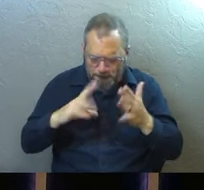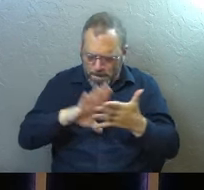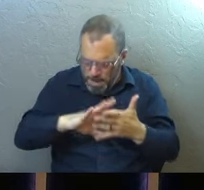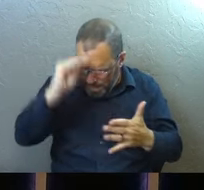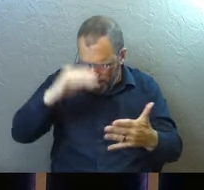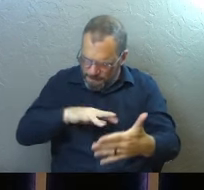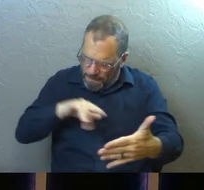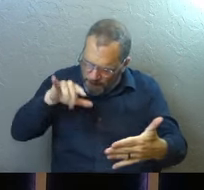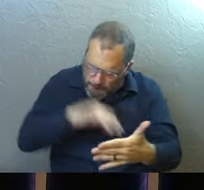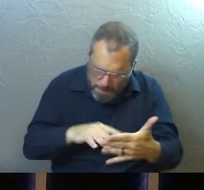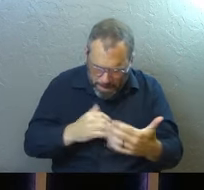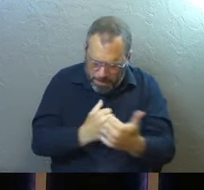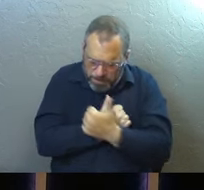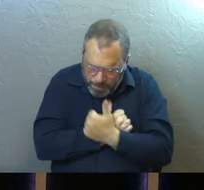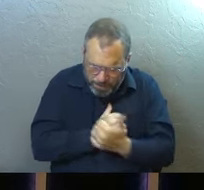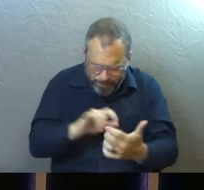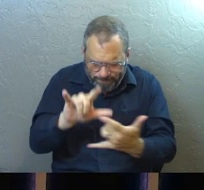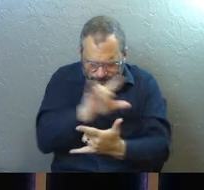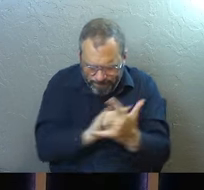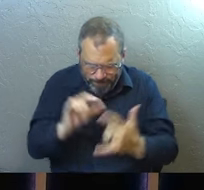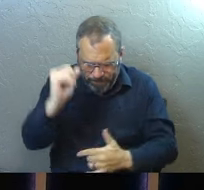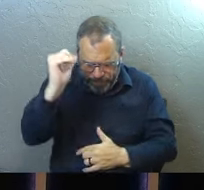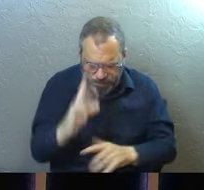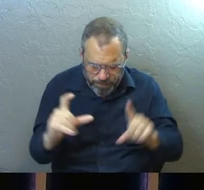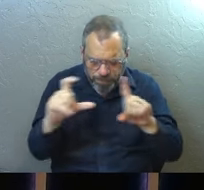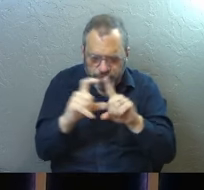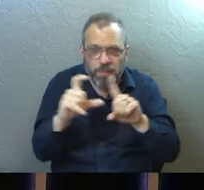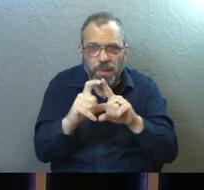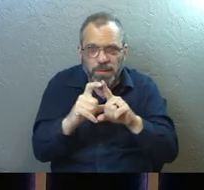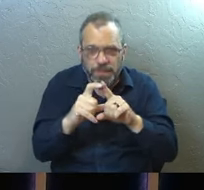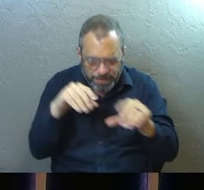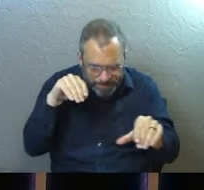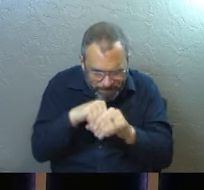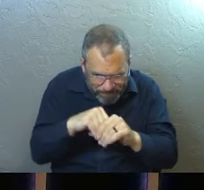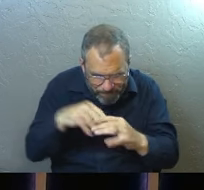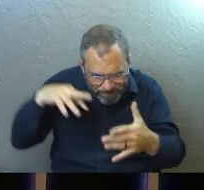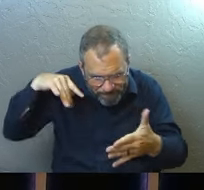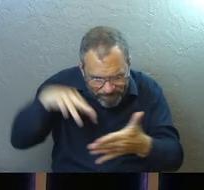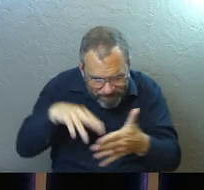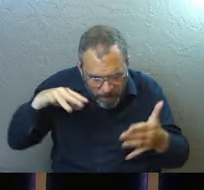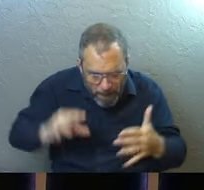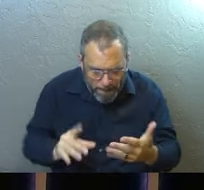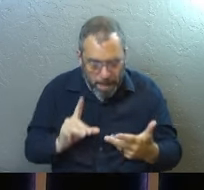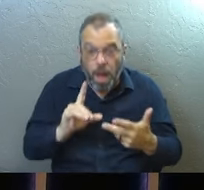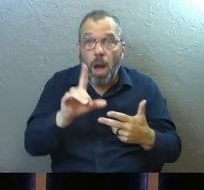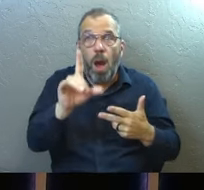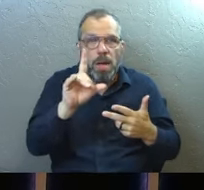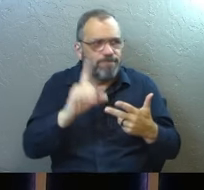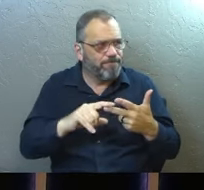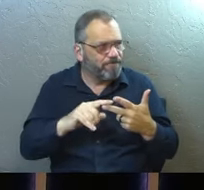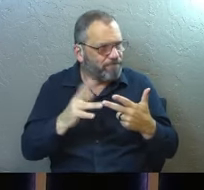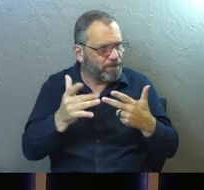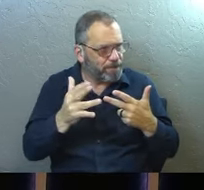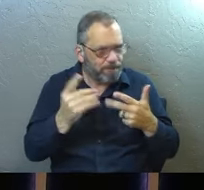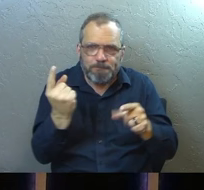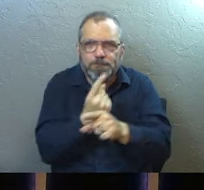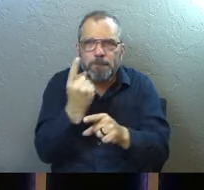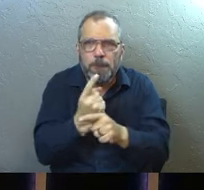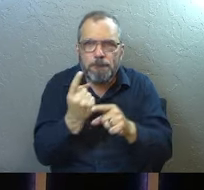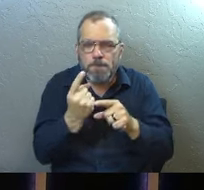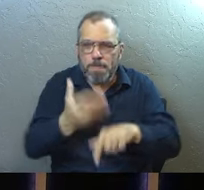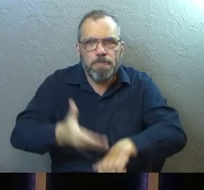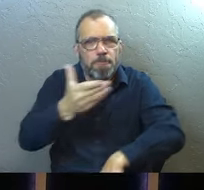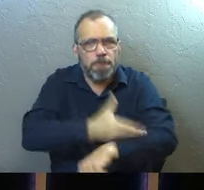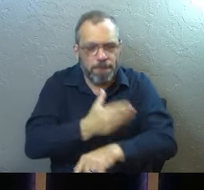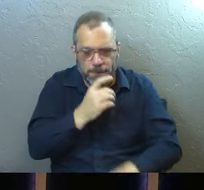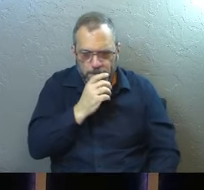we study and we are lovers of the word of God. And we're in it. And I think here, another one, like this is a place where we need consistency and we'll get